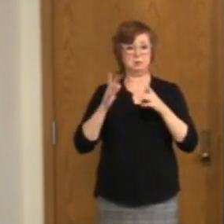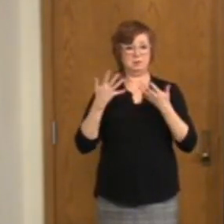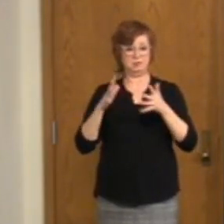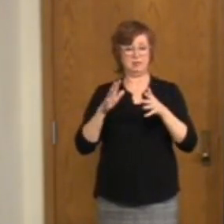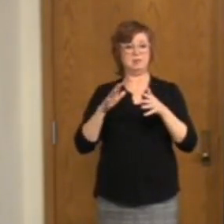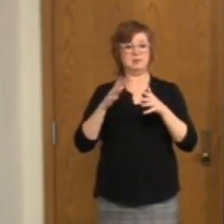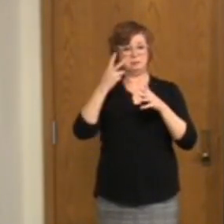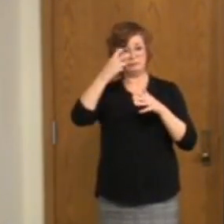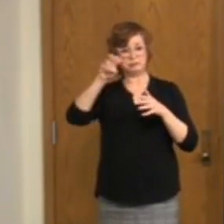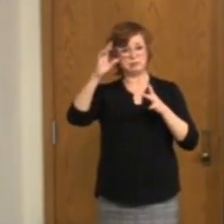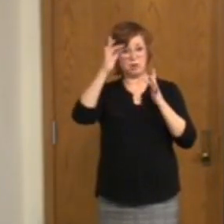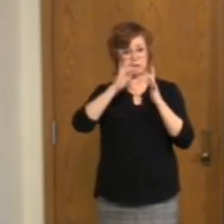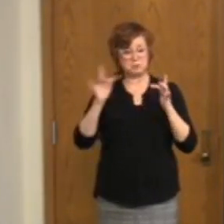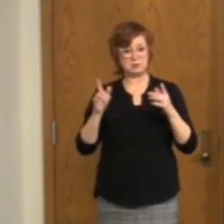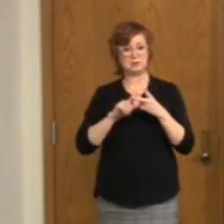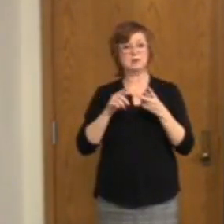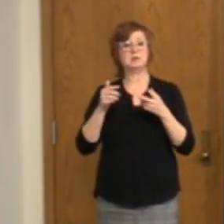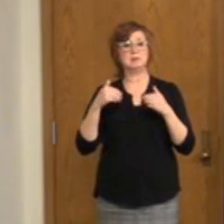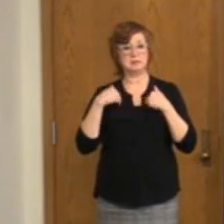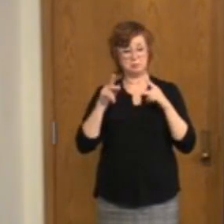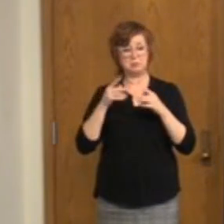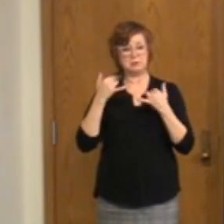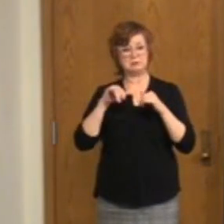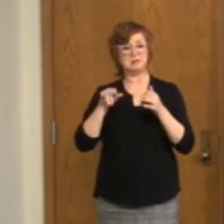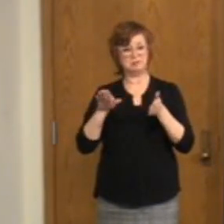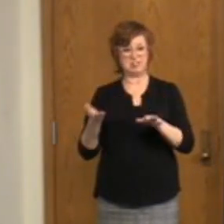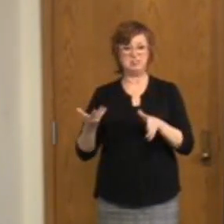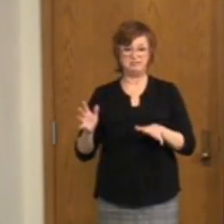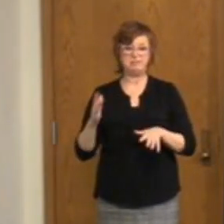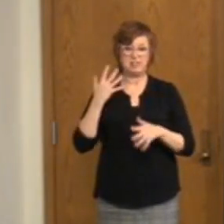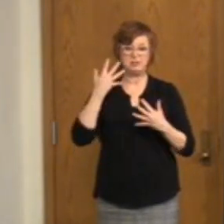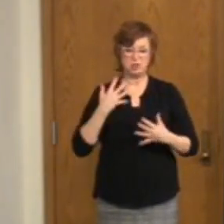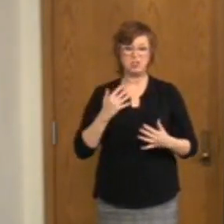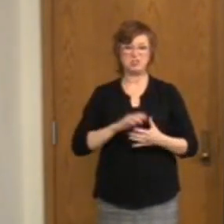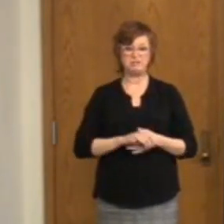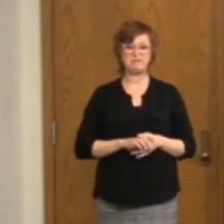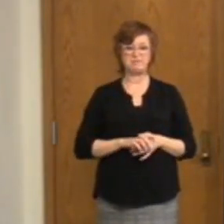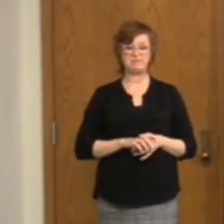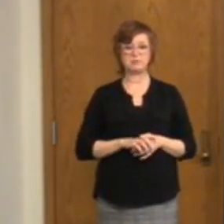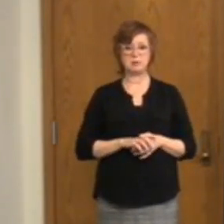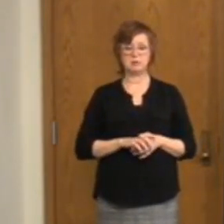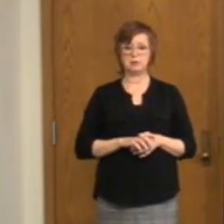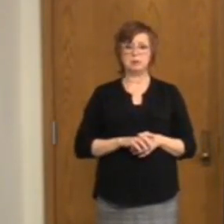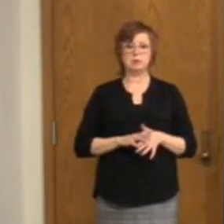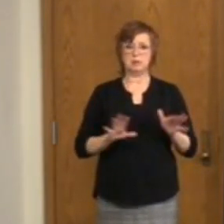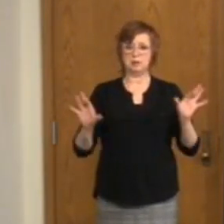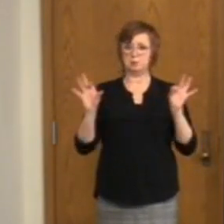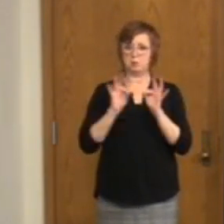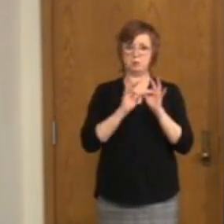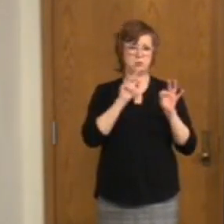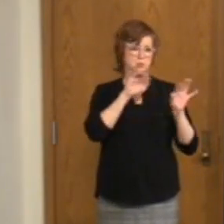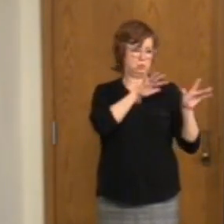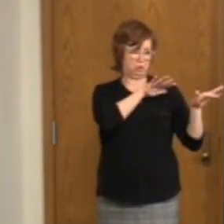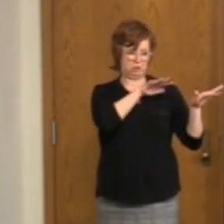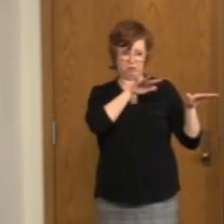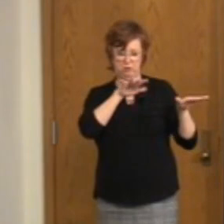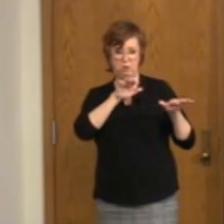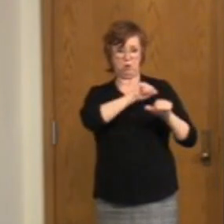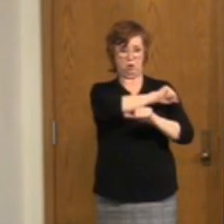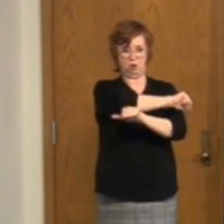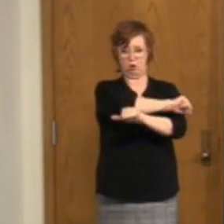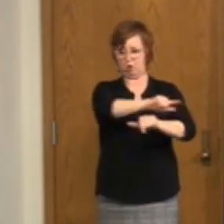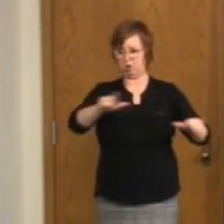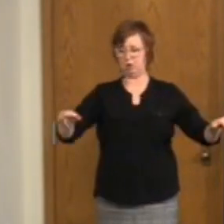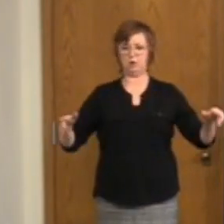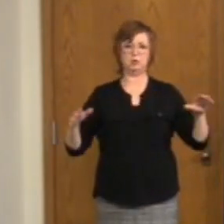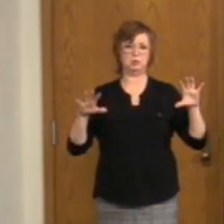even in younger people. So we still need to keep an eye on overall numbers, but make sure that people who are 15 and older